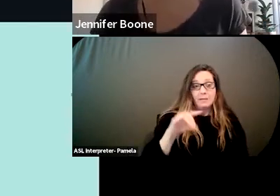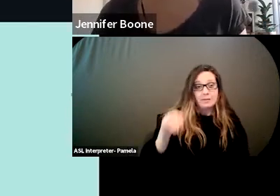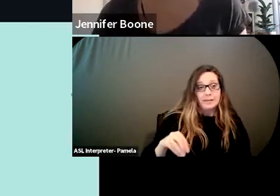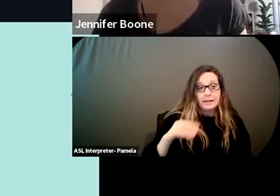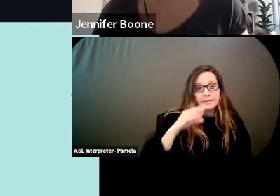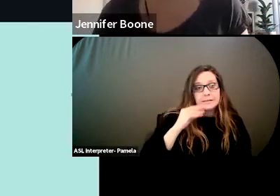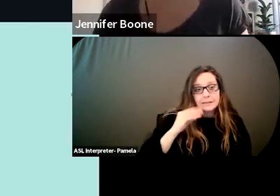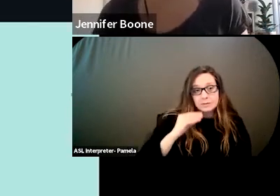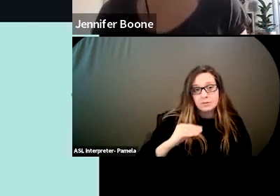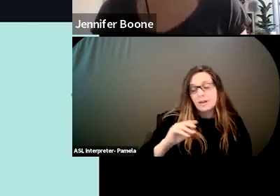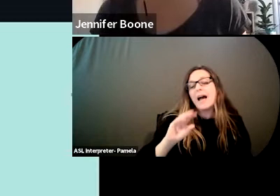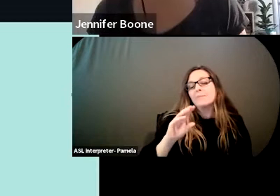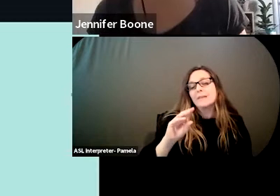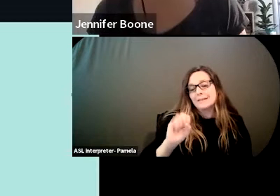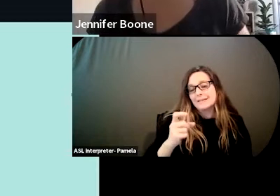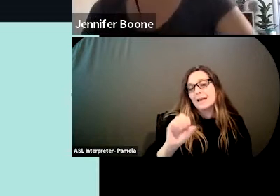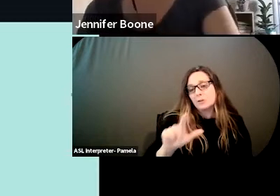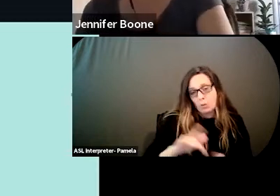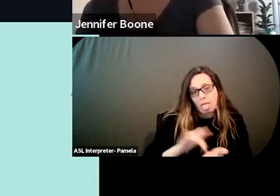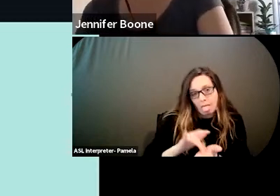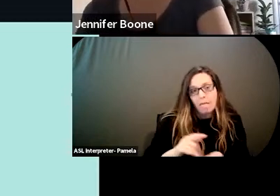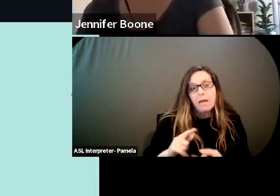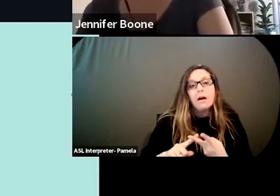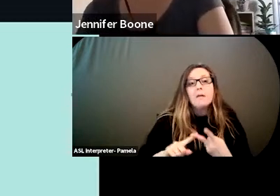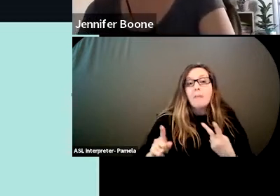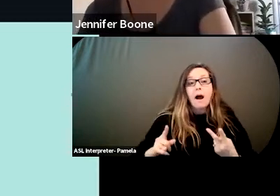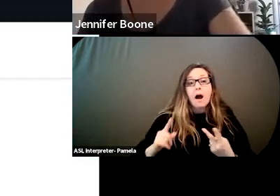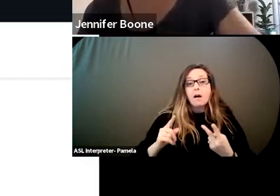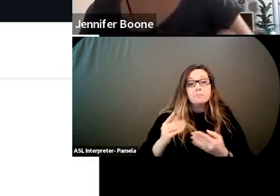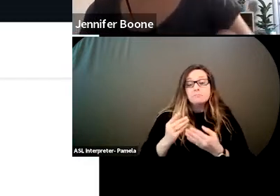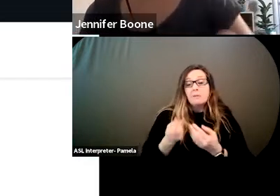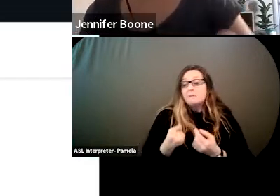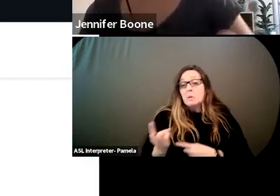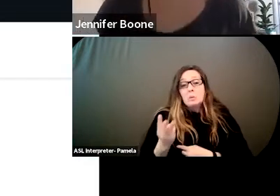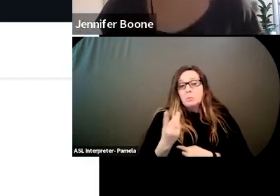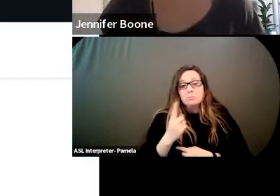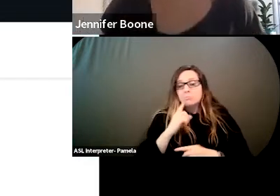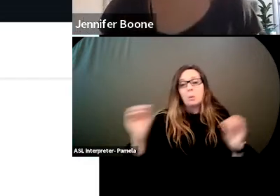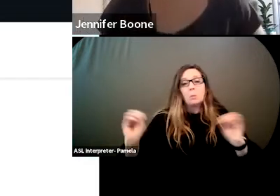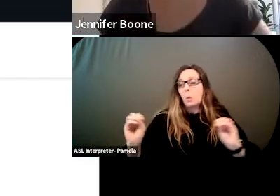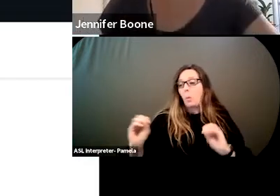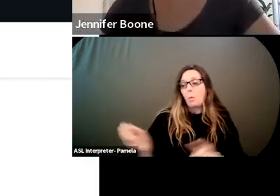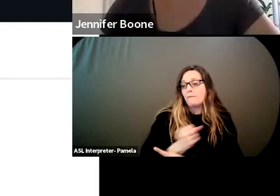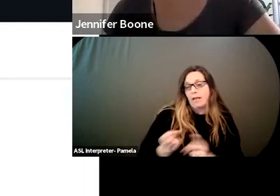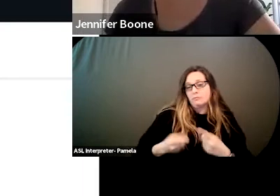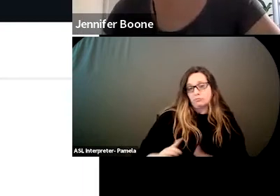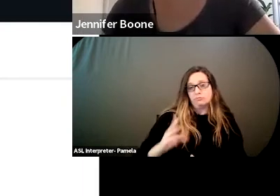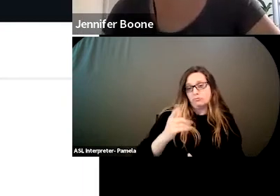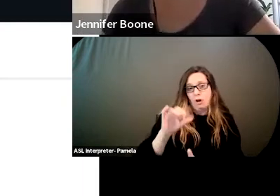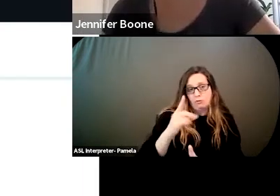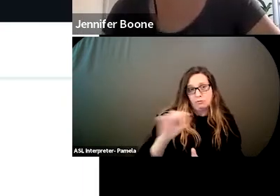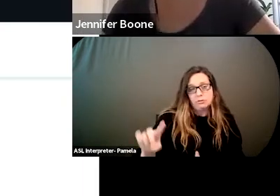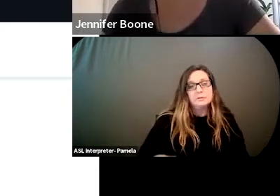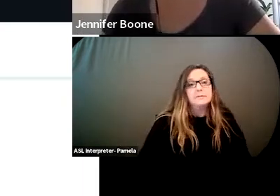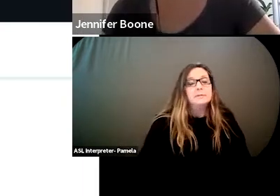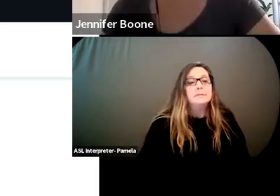30% had experienced no anti-LGBT violence during their childhood. And so to determine the impact of anti-LGBT